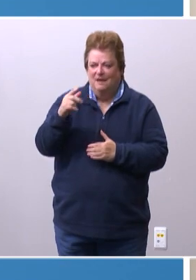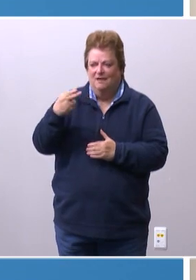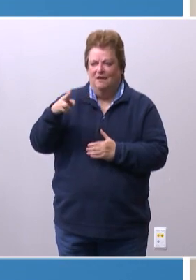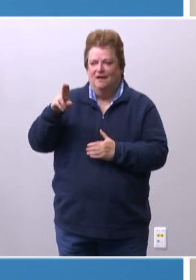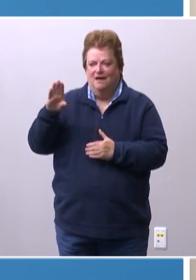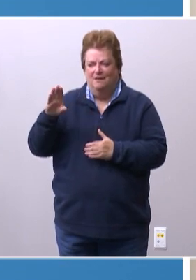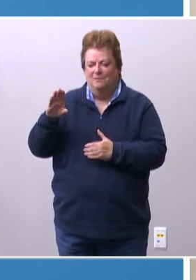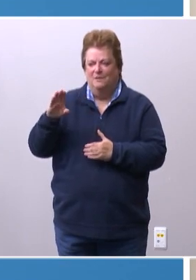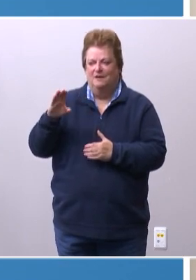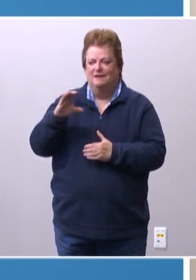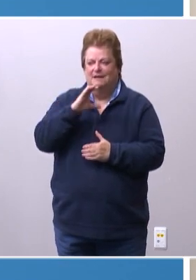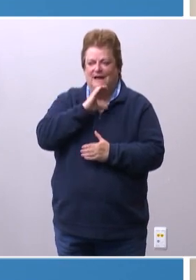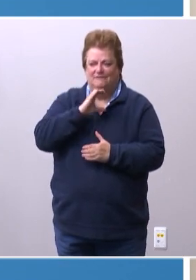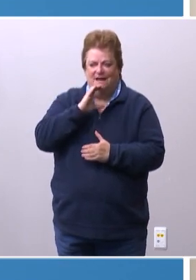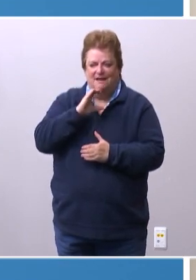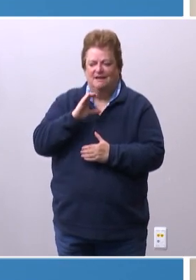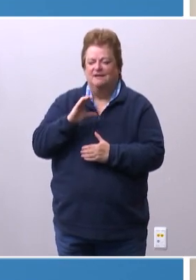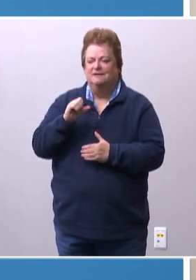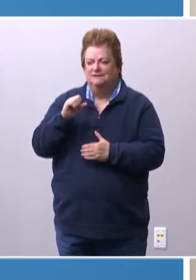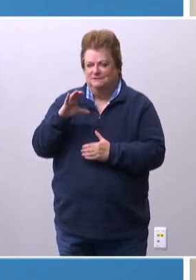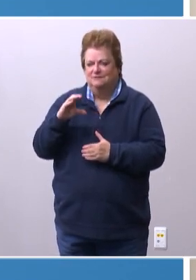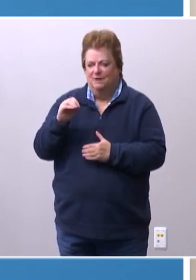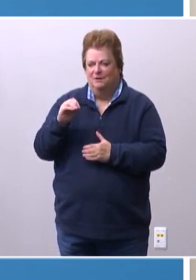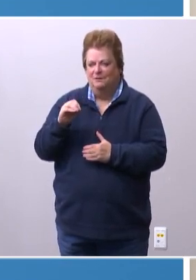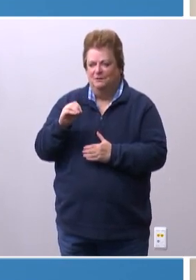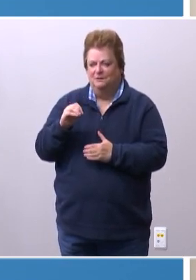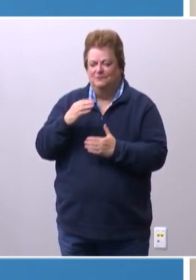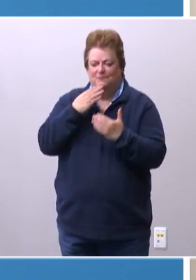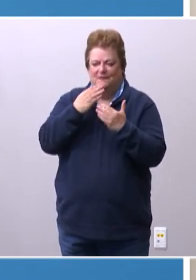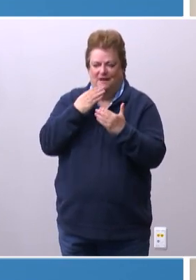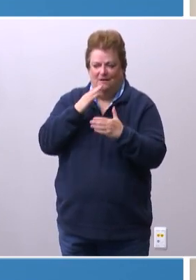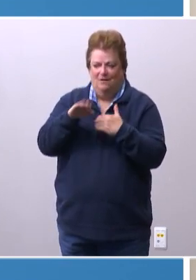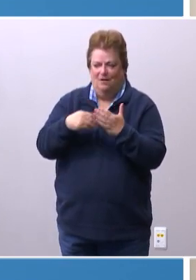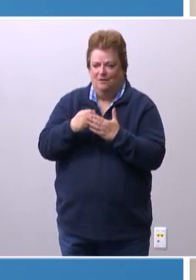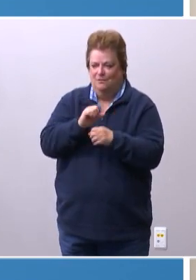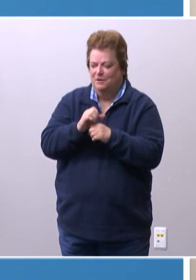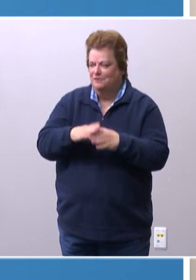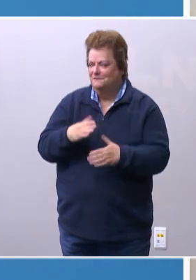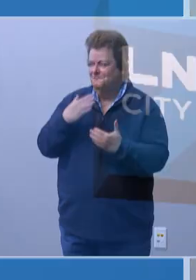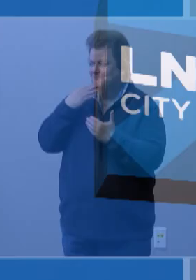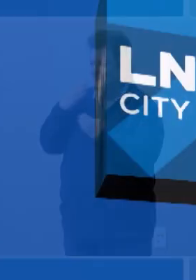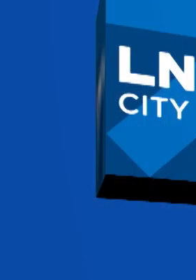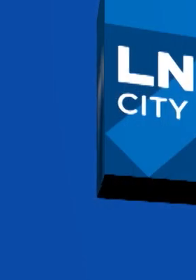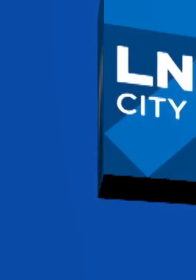express your gratitude to our hospital heroes. Thank you. Thanks, Mark.